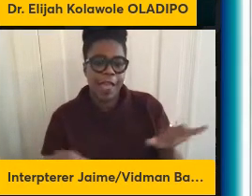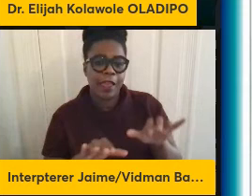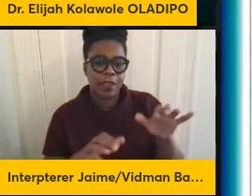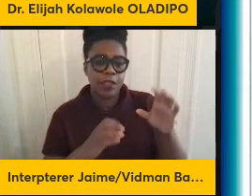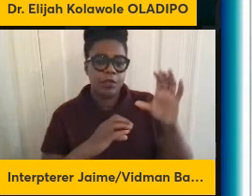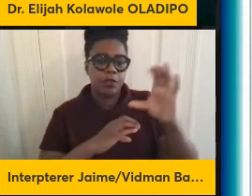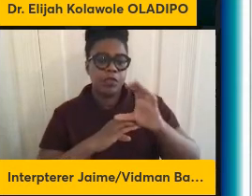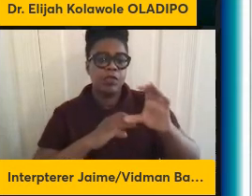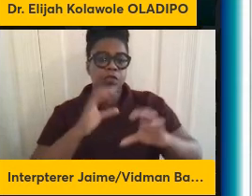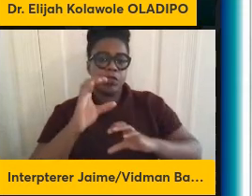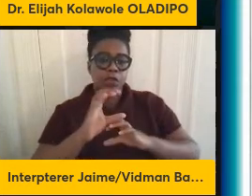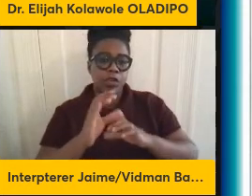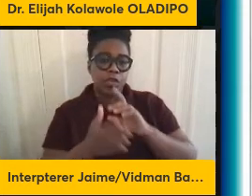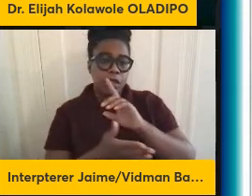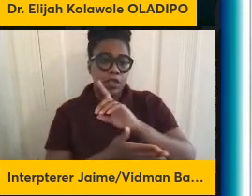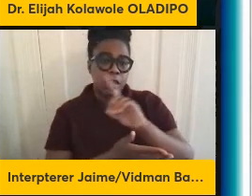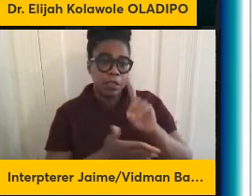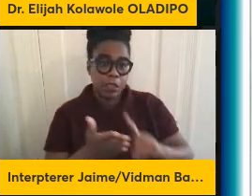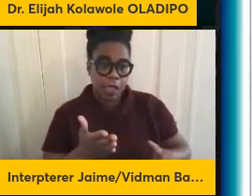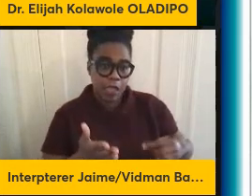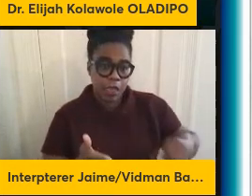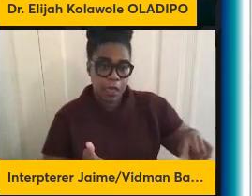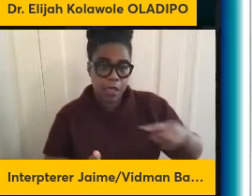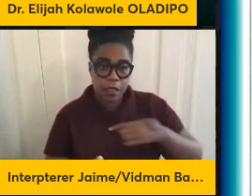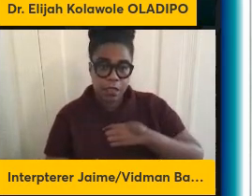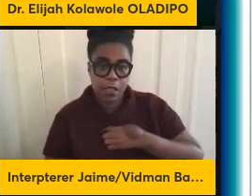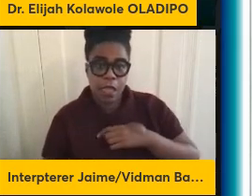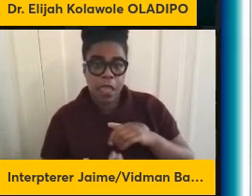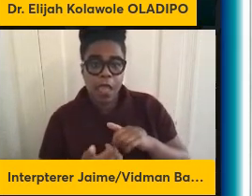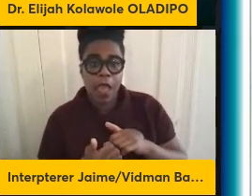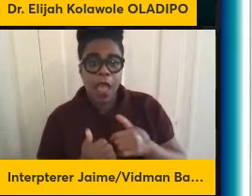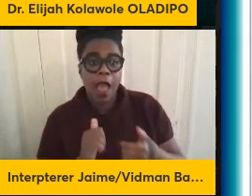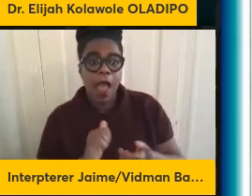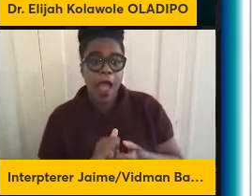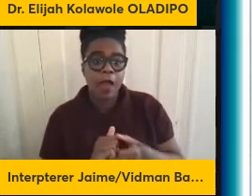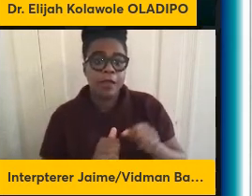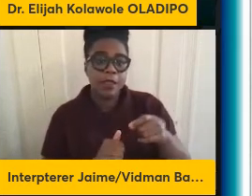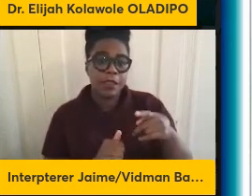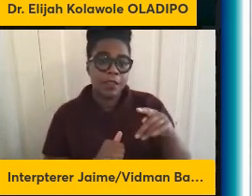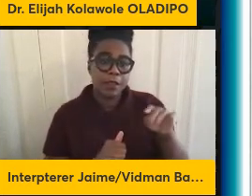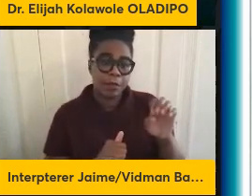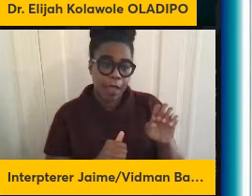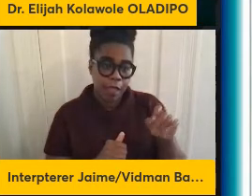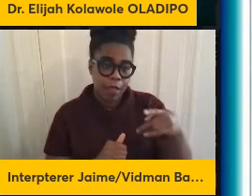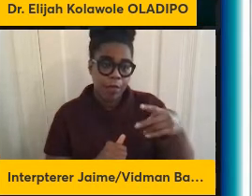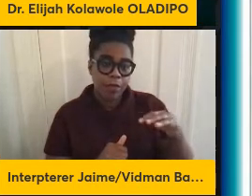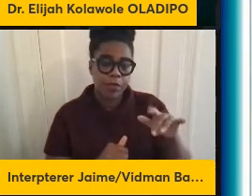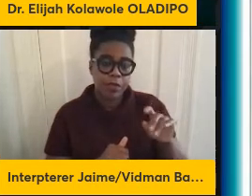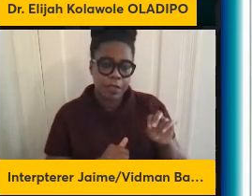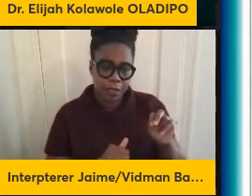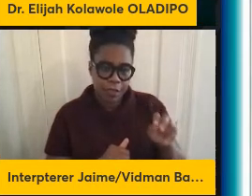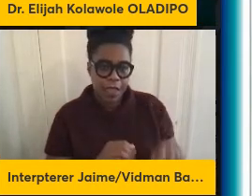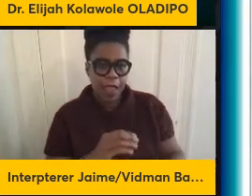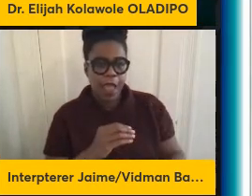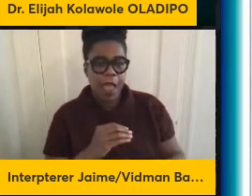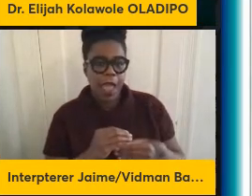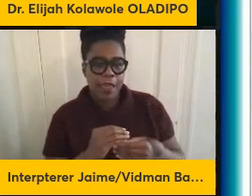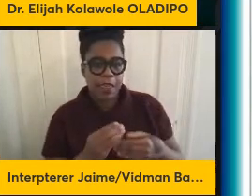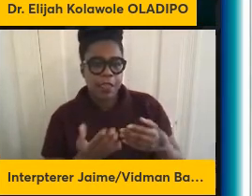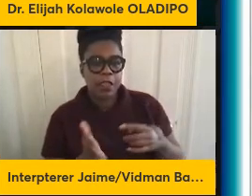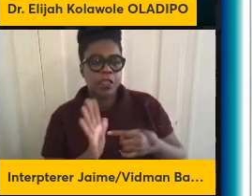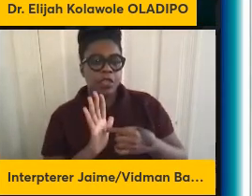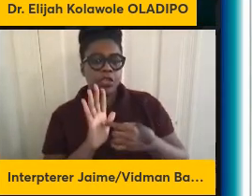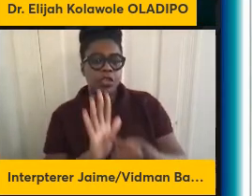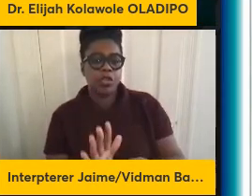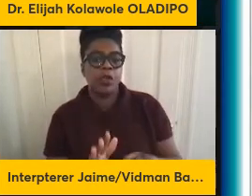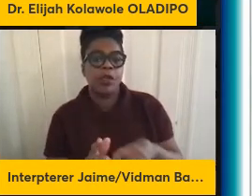that we design, how we use spike glycoprotein, added a adjuvant, presented to antigen-presenting